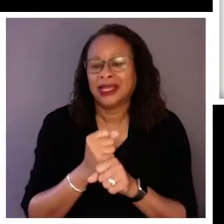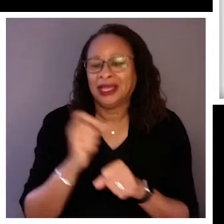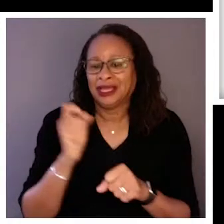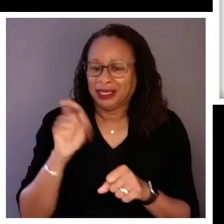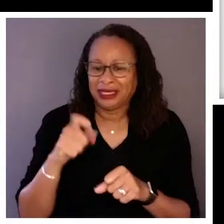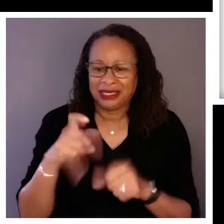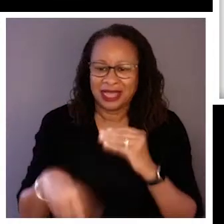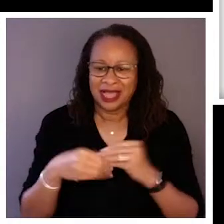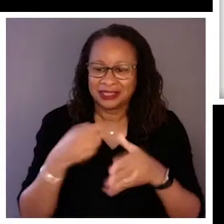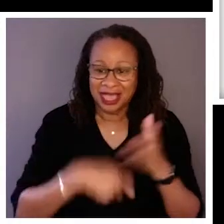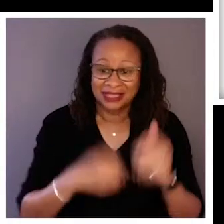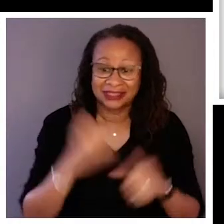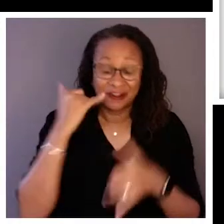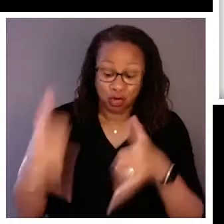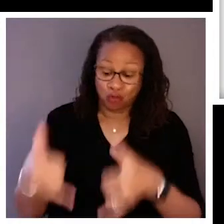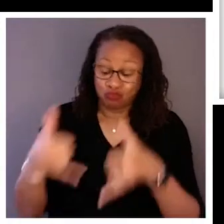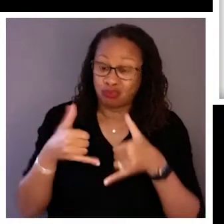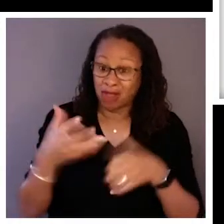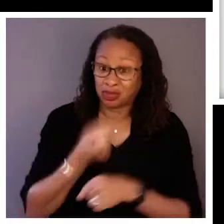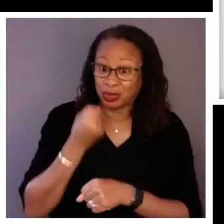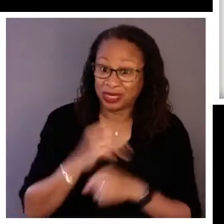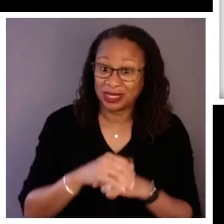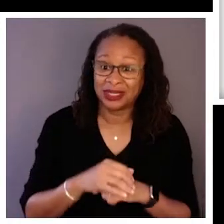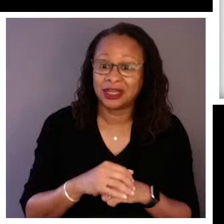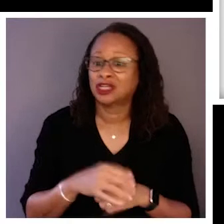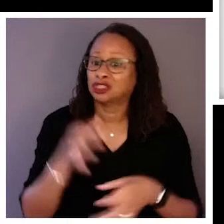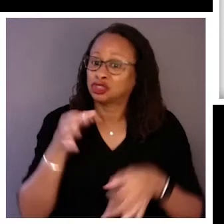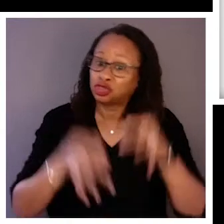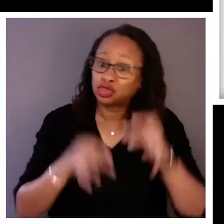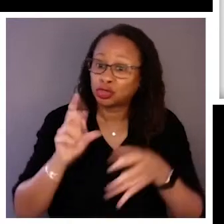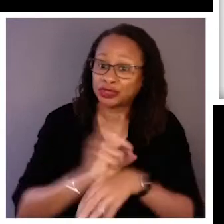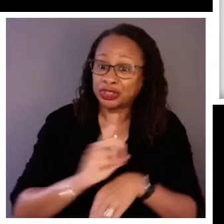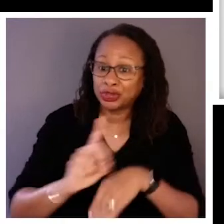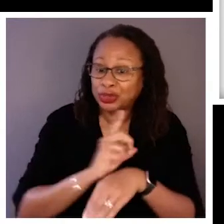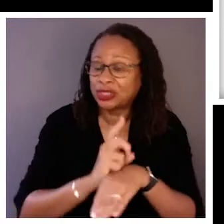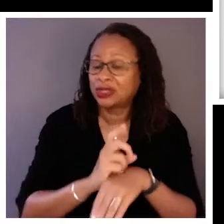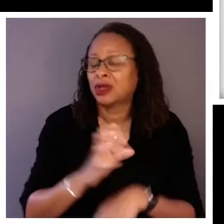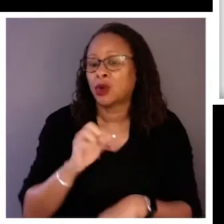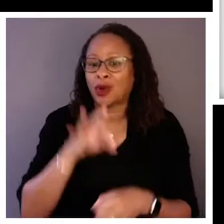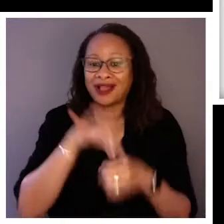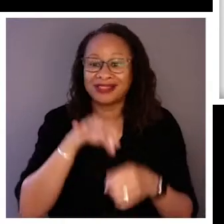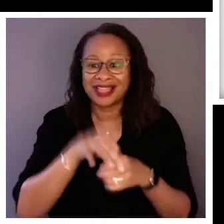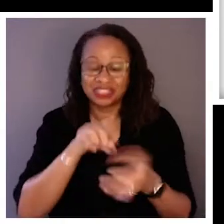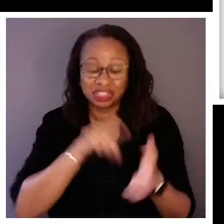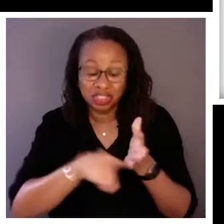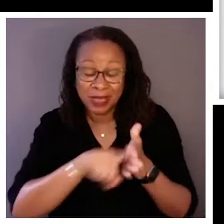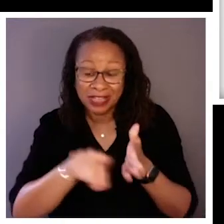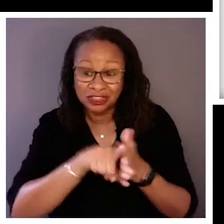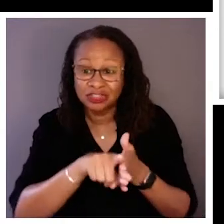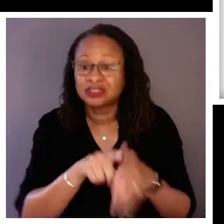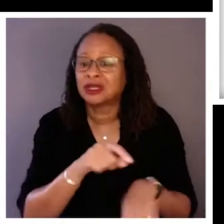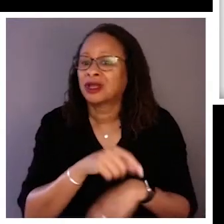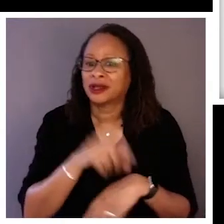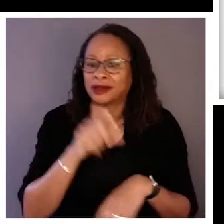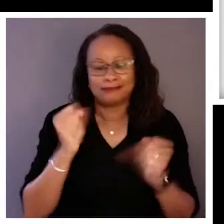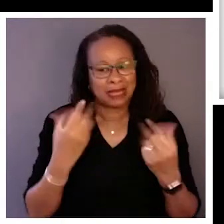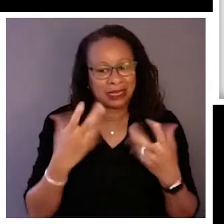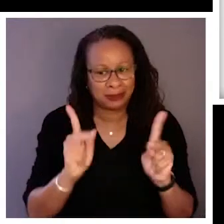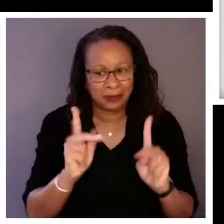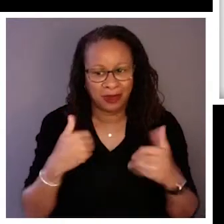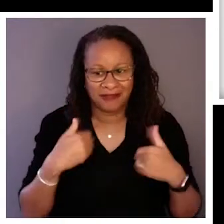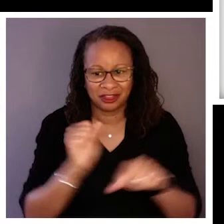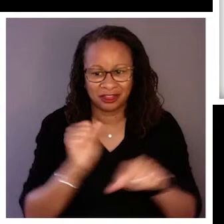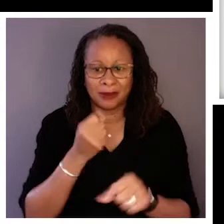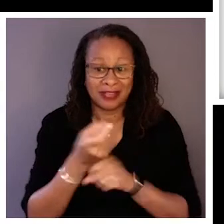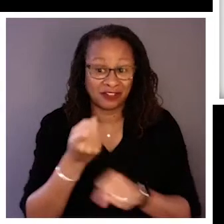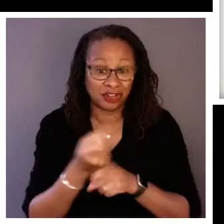duty, if you win the lottery, or if you're an election inspector, as a lot of people have been every year, don't forget